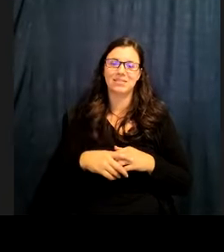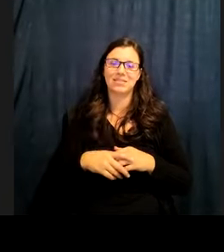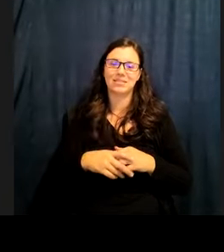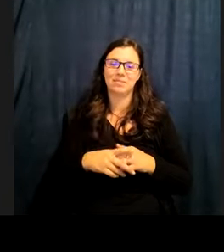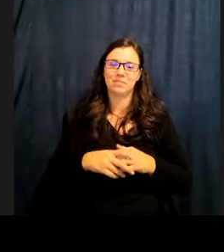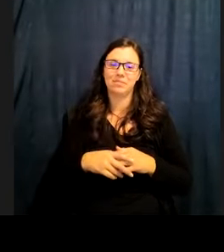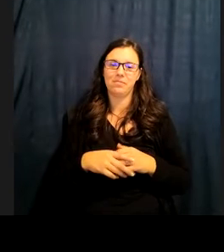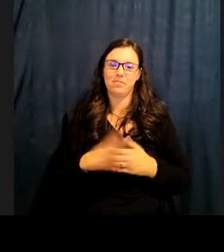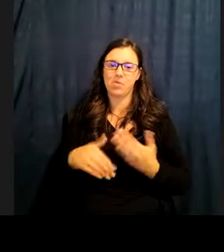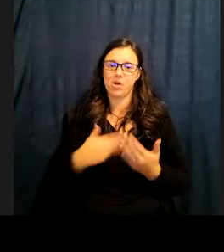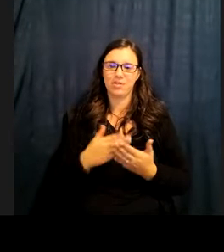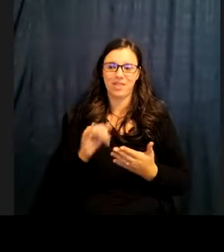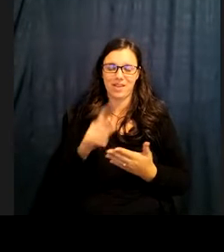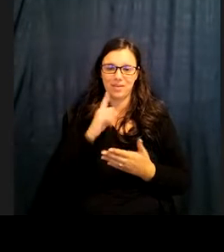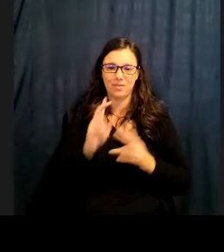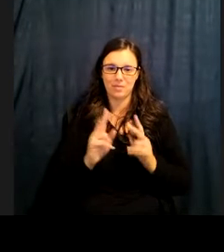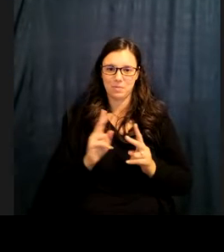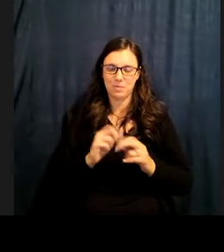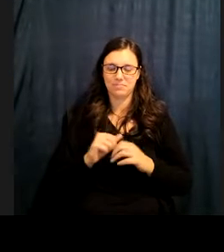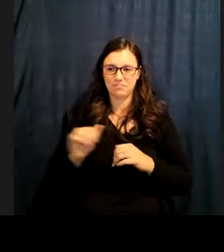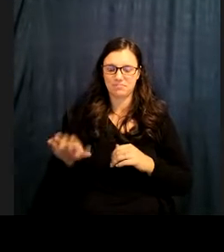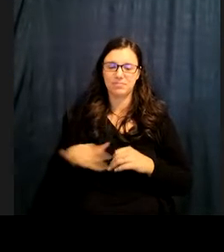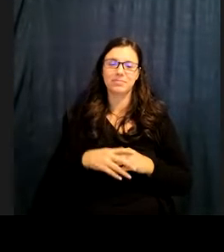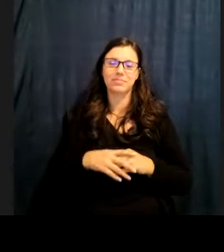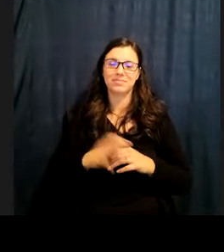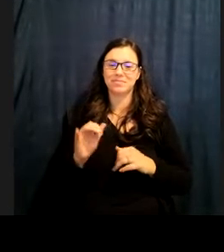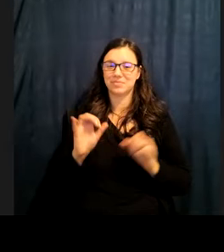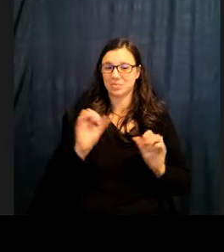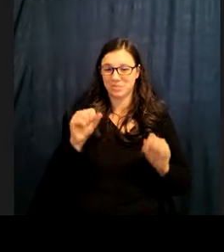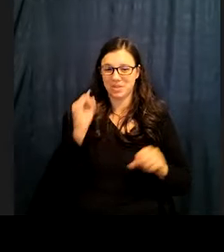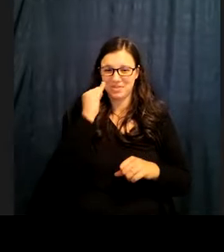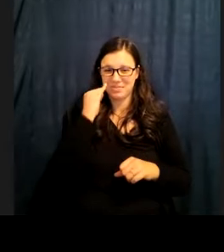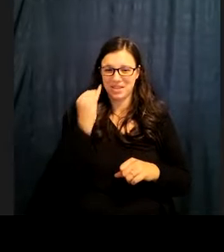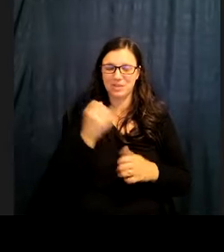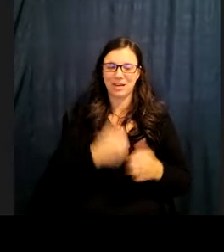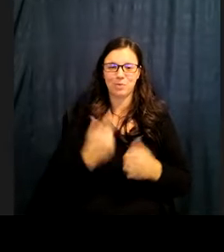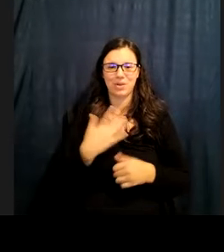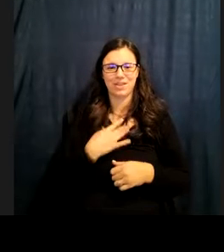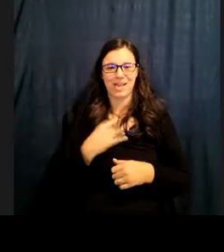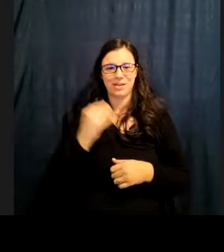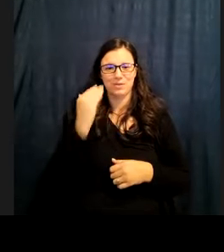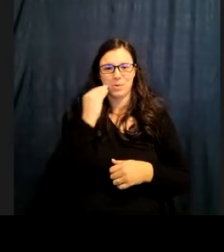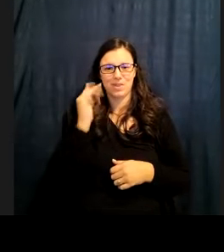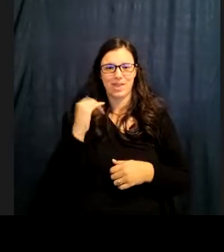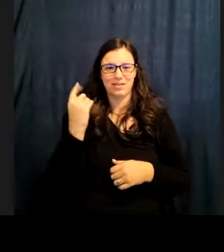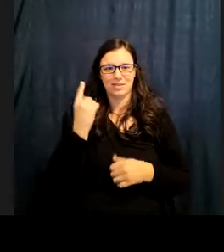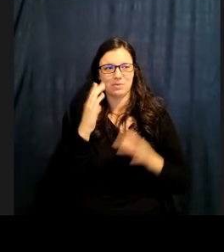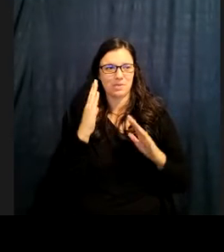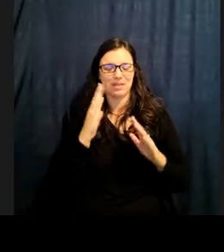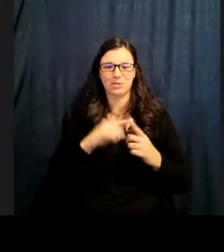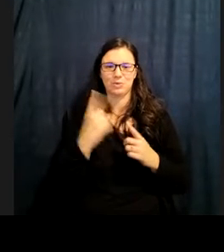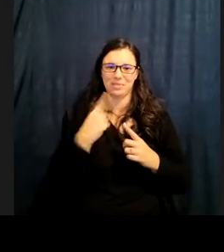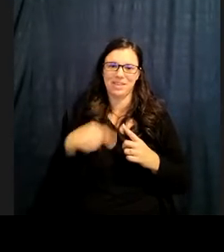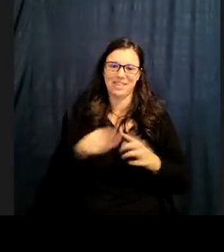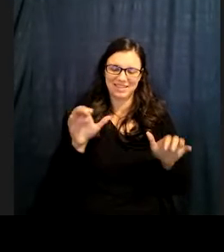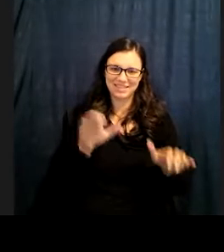of those to people. And, you know, as you can imagine, everybody likes knowing that somebody's paying attention to something that they